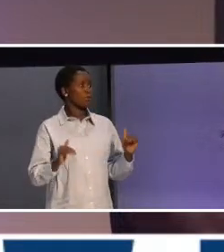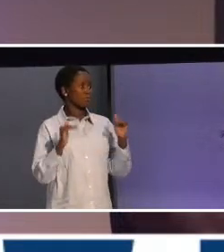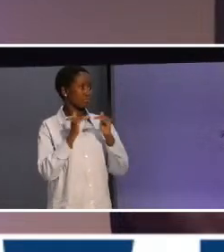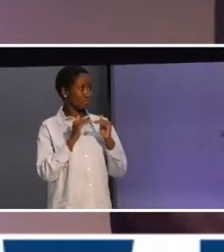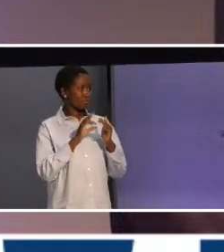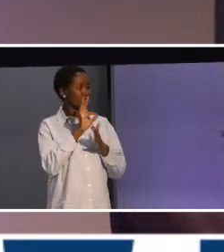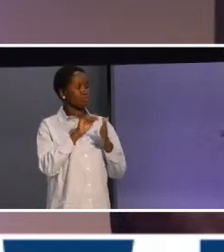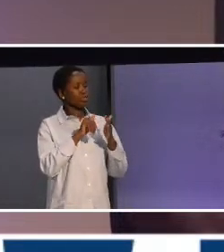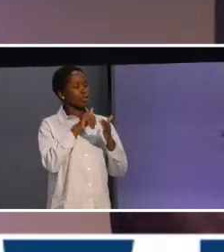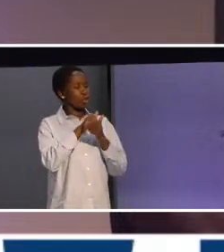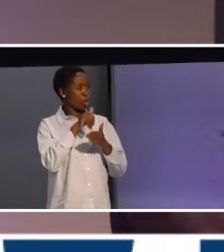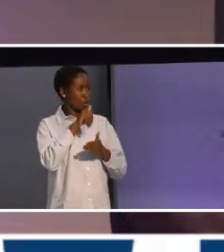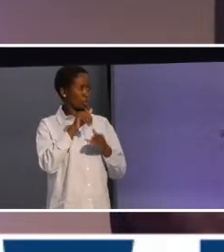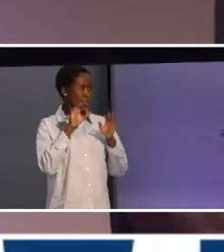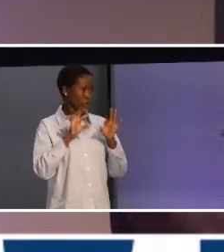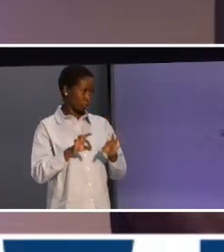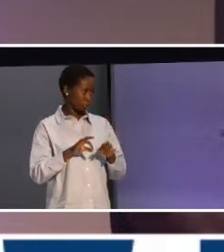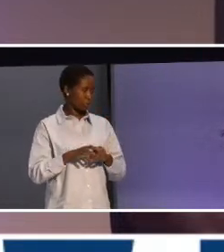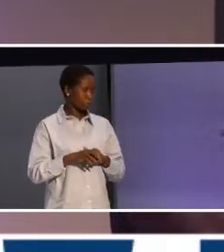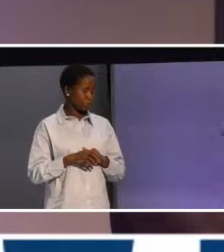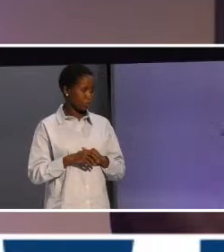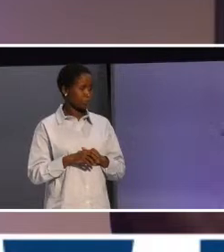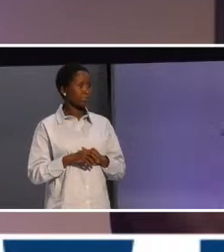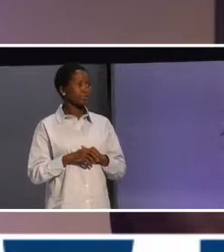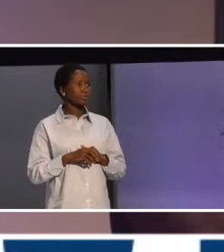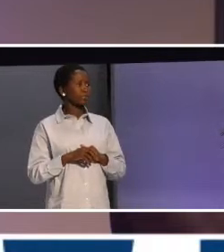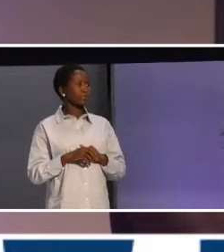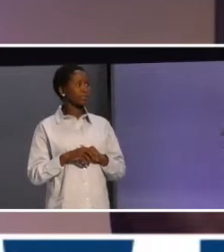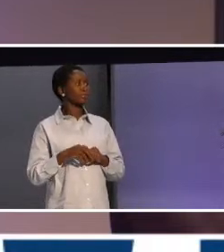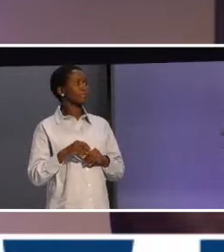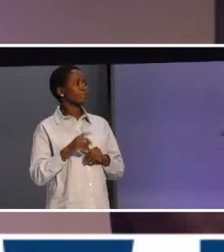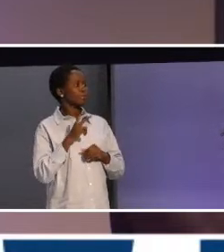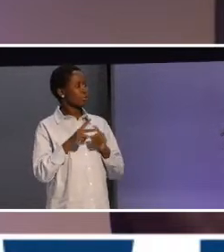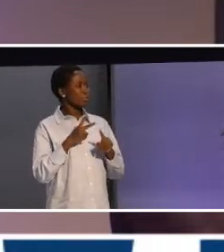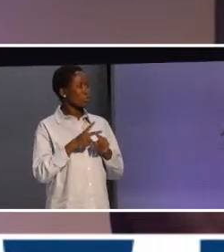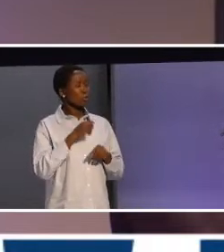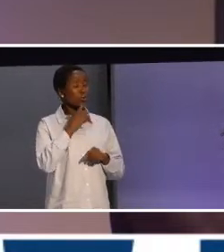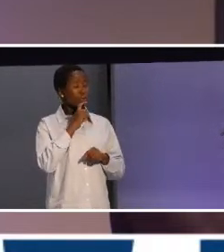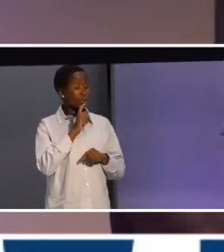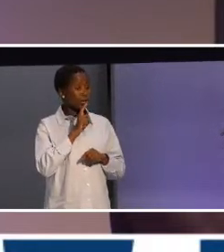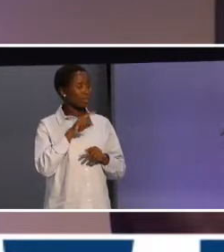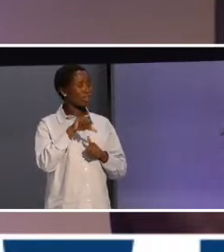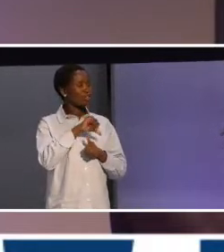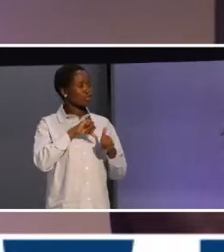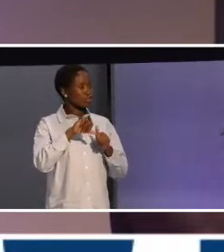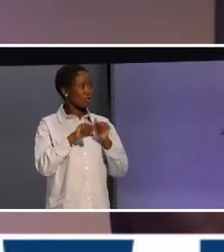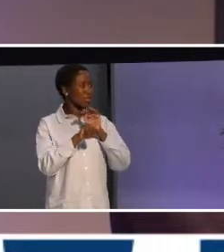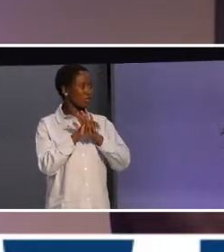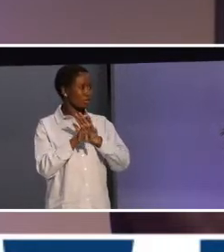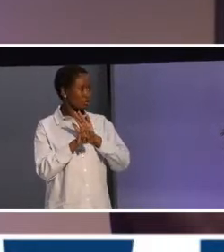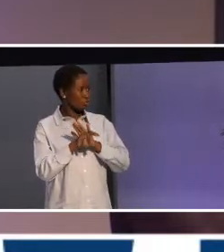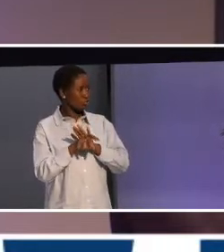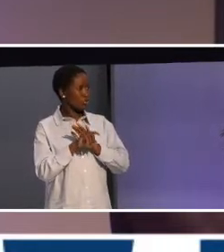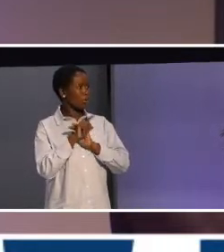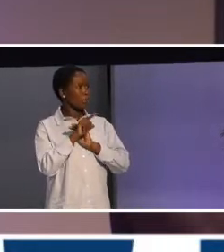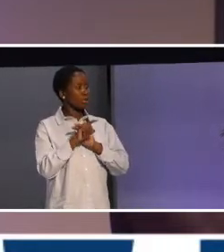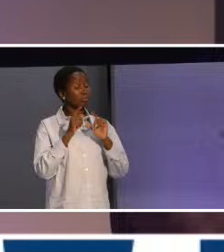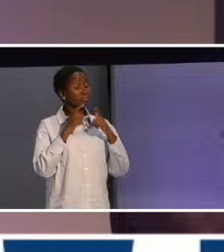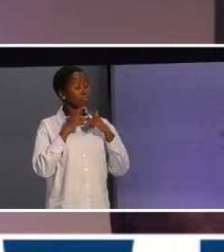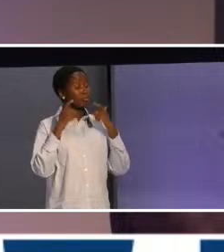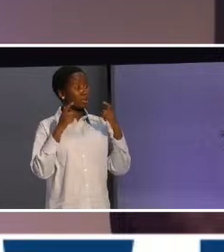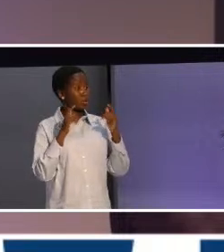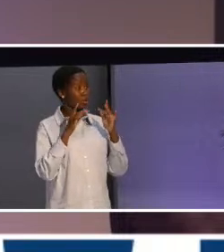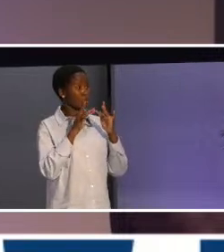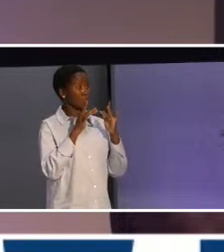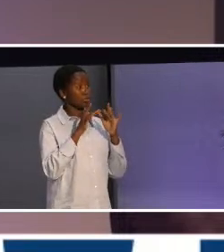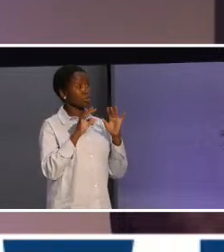Excellencies, leveraging of social media for voter connect has been a very positive feature. But at the same time,